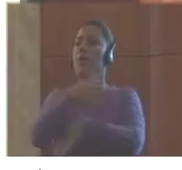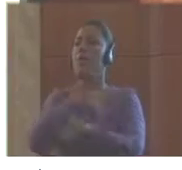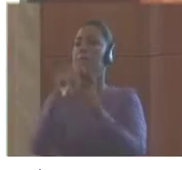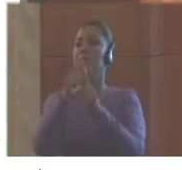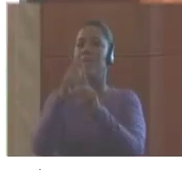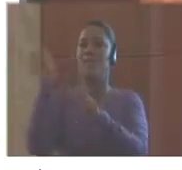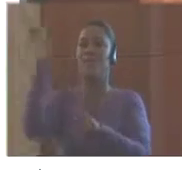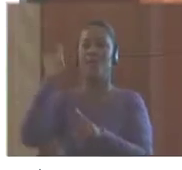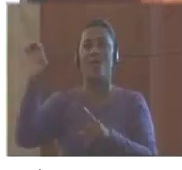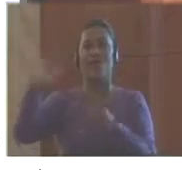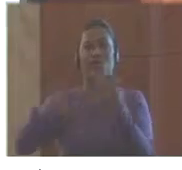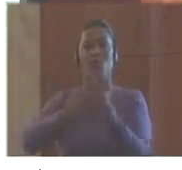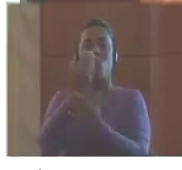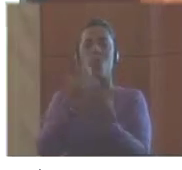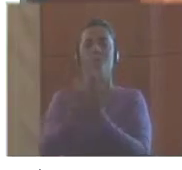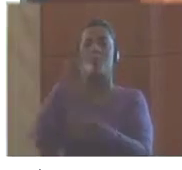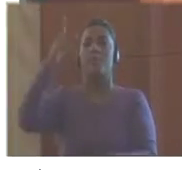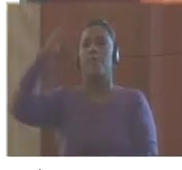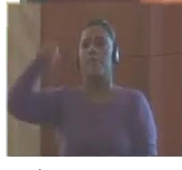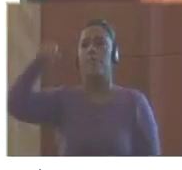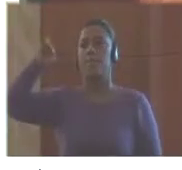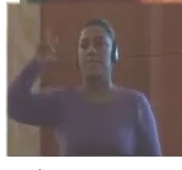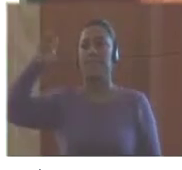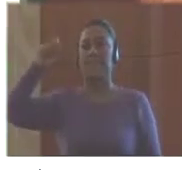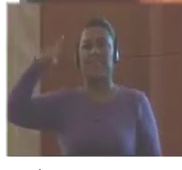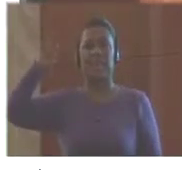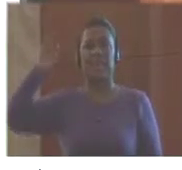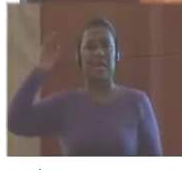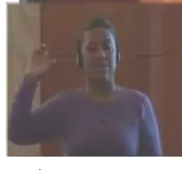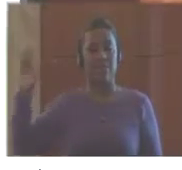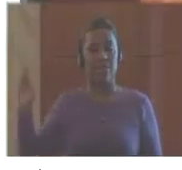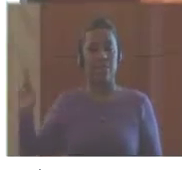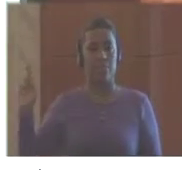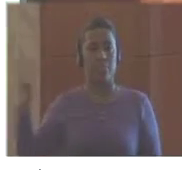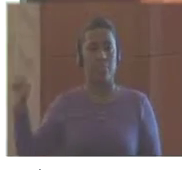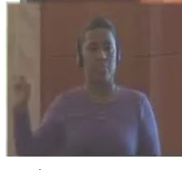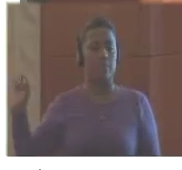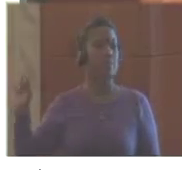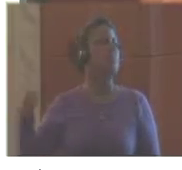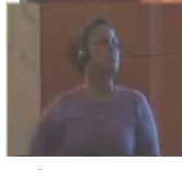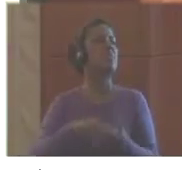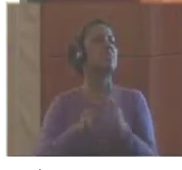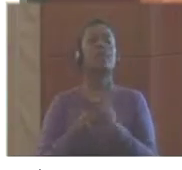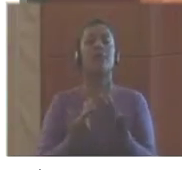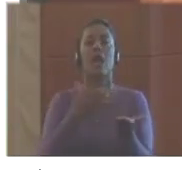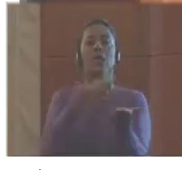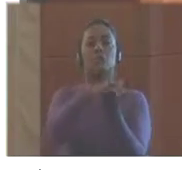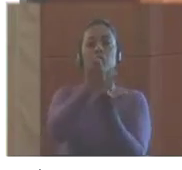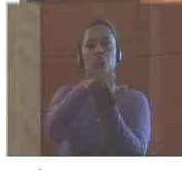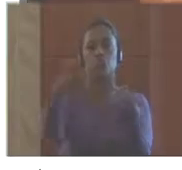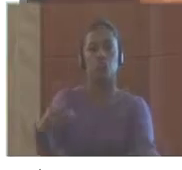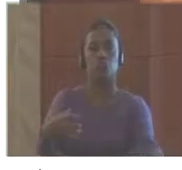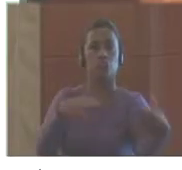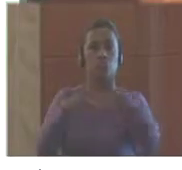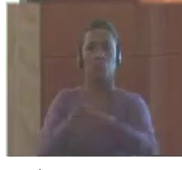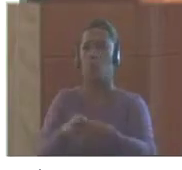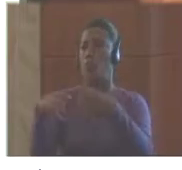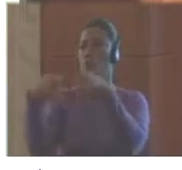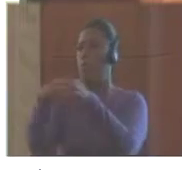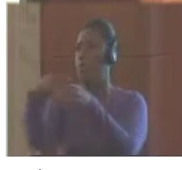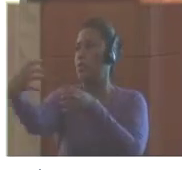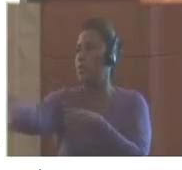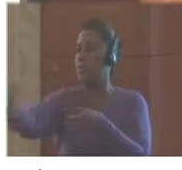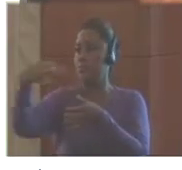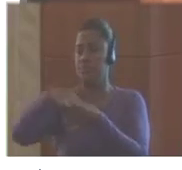used a lot in Europe when we talk about these things is this partnership, this idea of